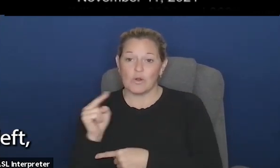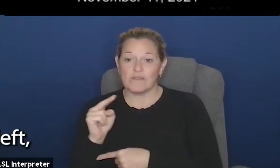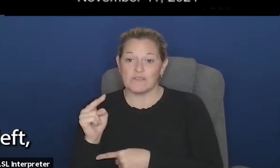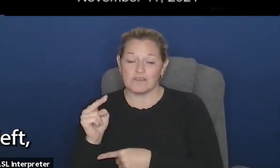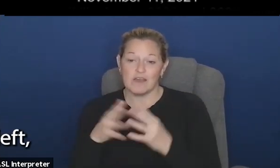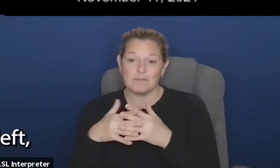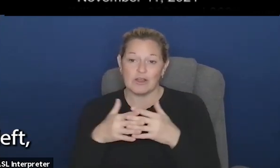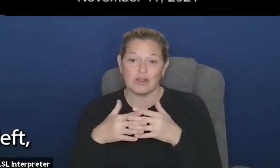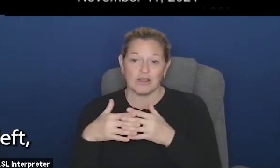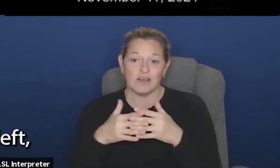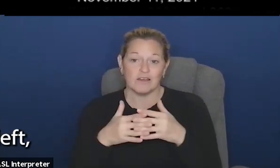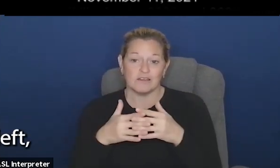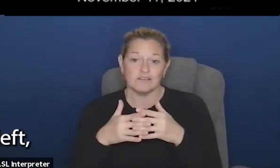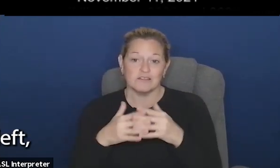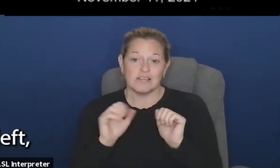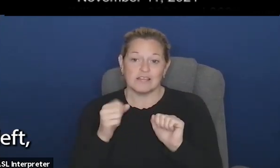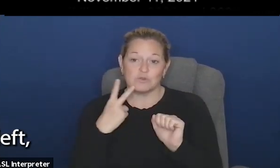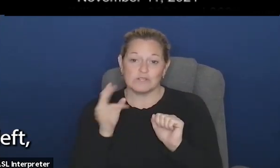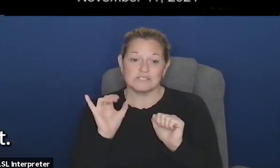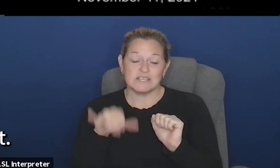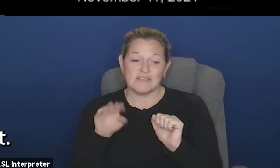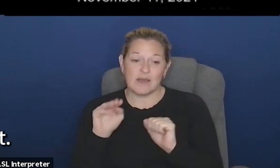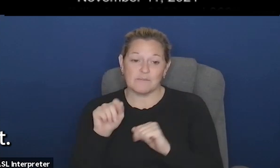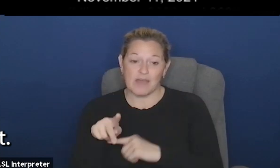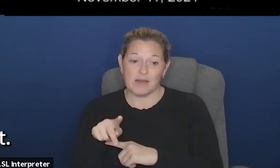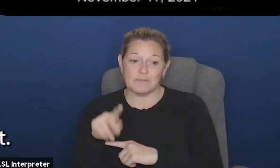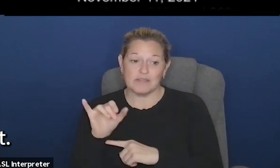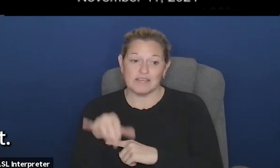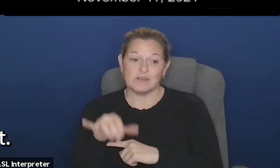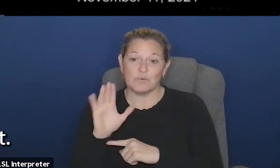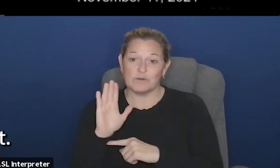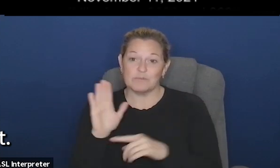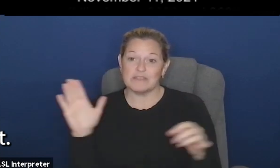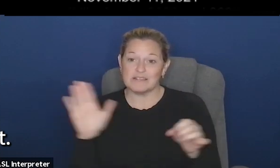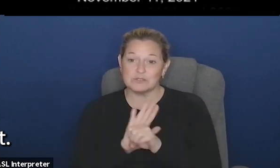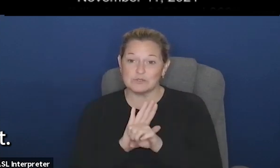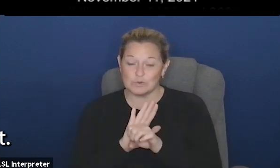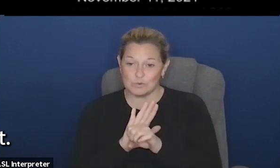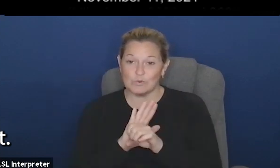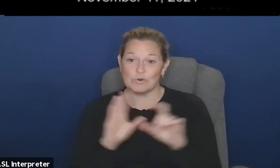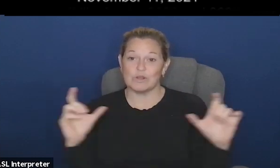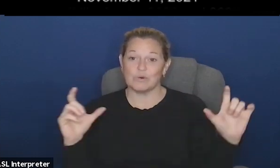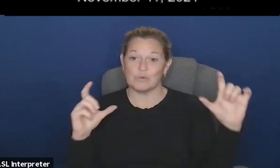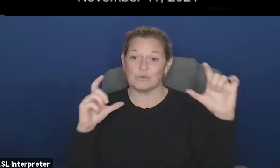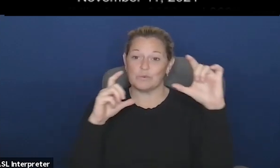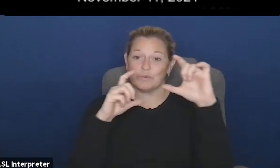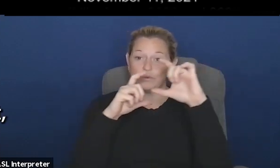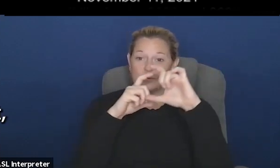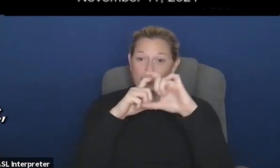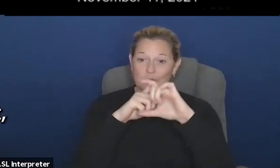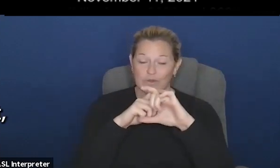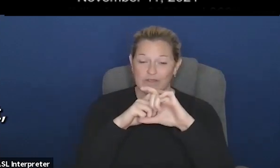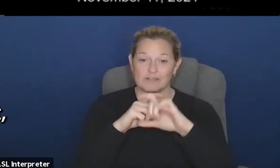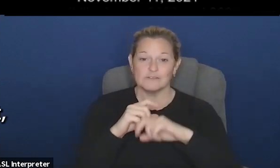a picture of a total solar eclipse on the bottom left, which is, again, that dark disk with kind of a gauzy halo around it.